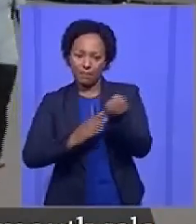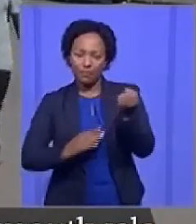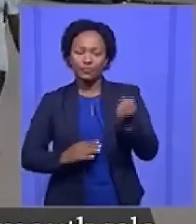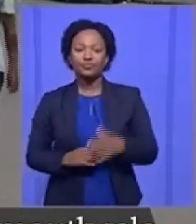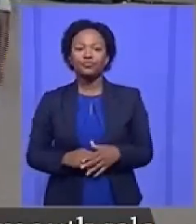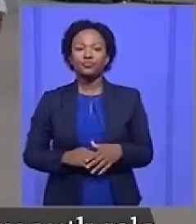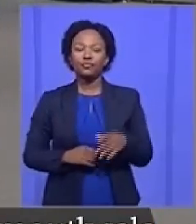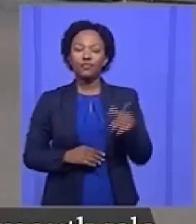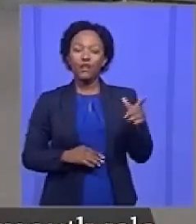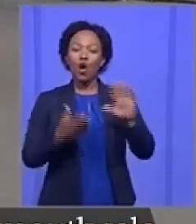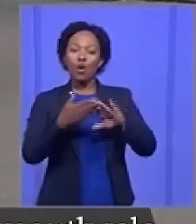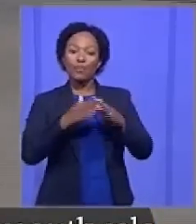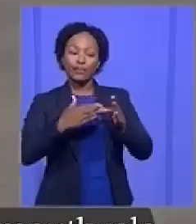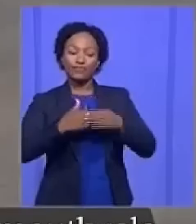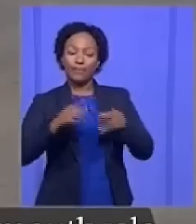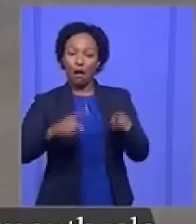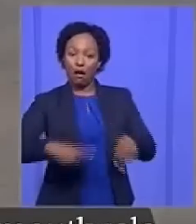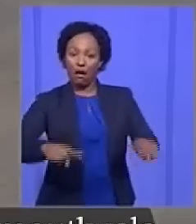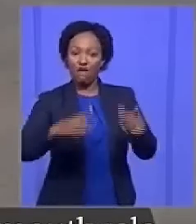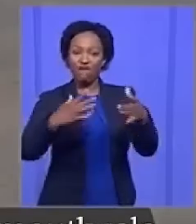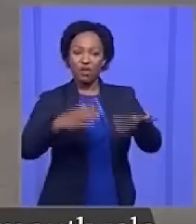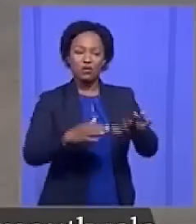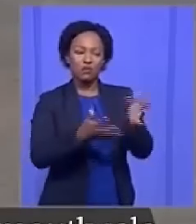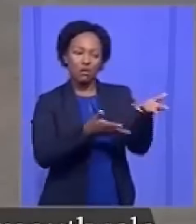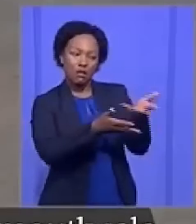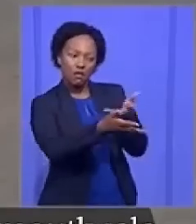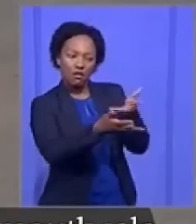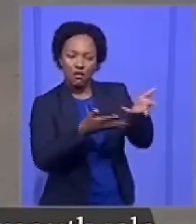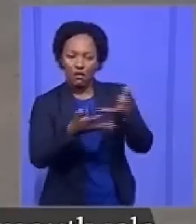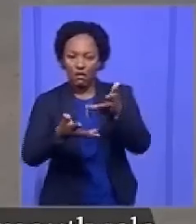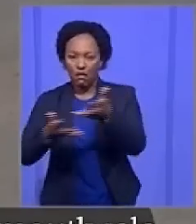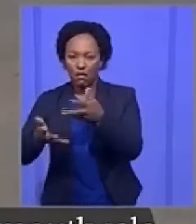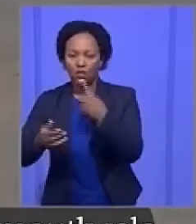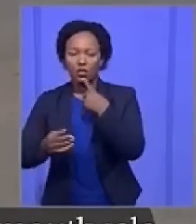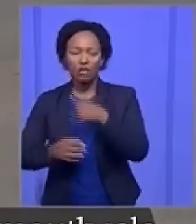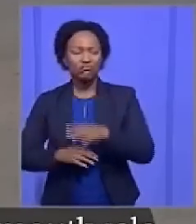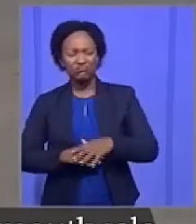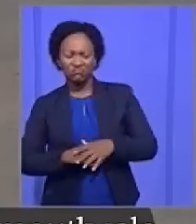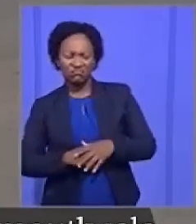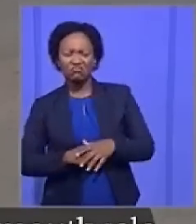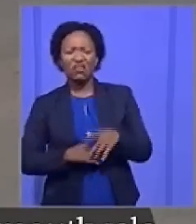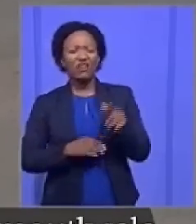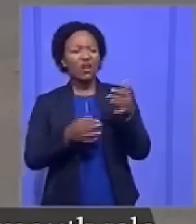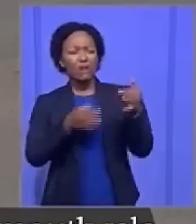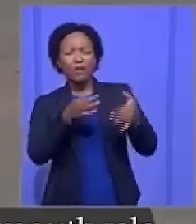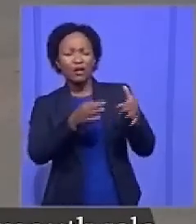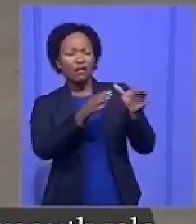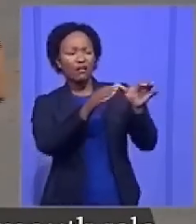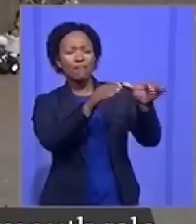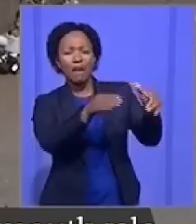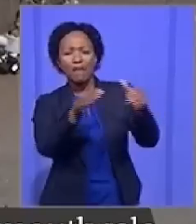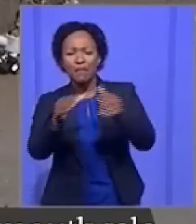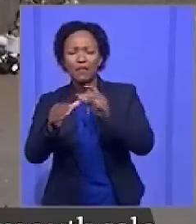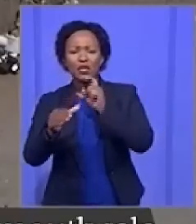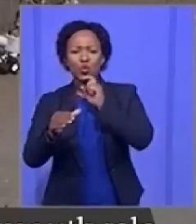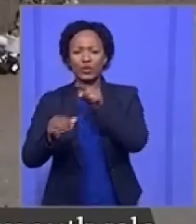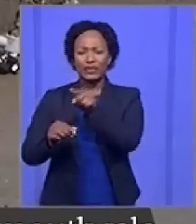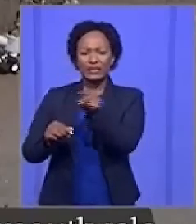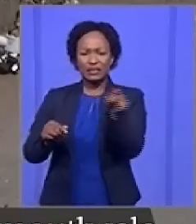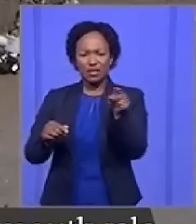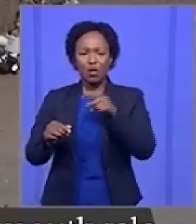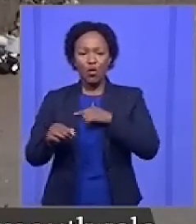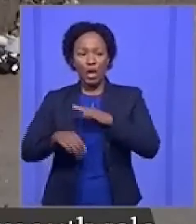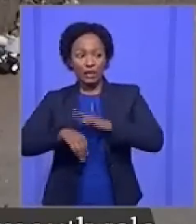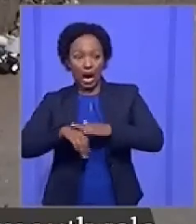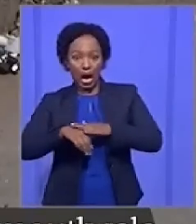le rona kwa thoko ba re ga ba kitla ba fetoga didiriswa tsa makoko a dipolotiki bao ba ba bonang fela ka